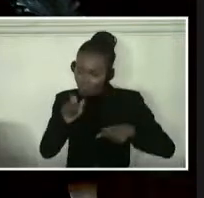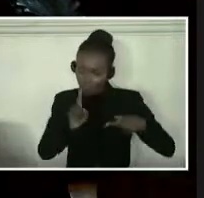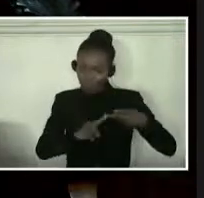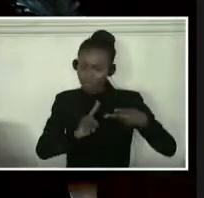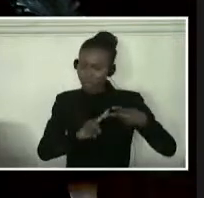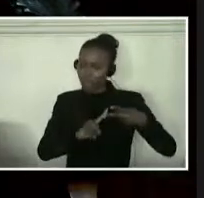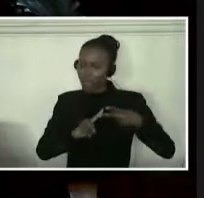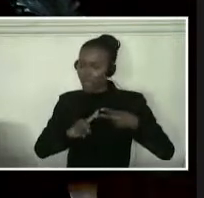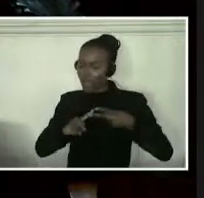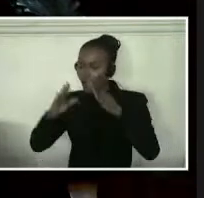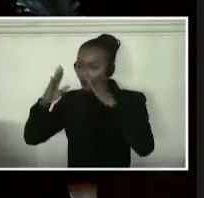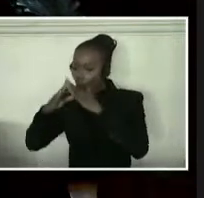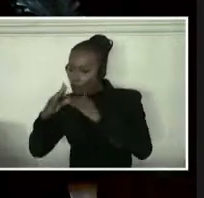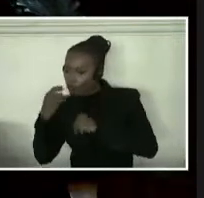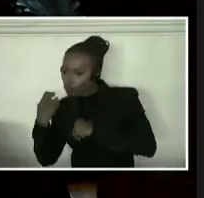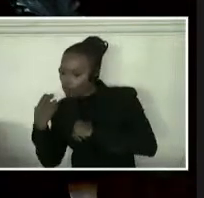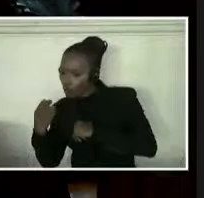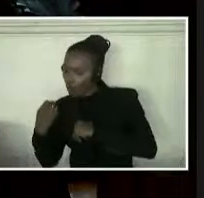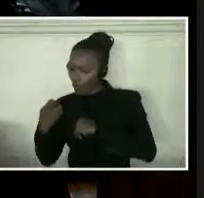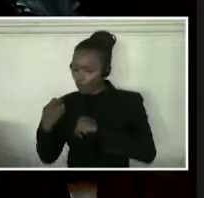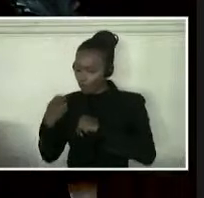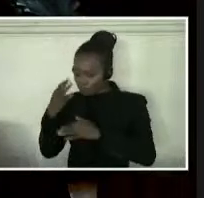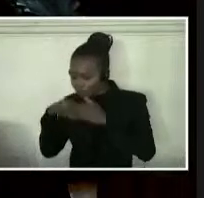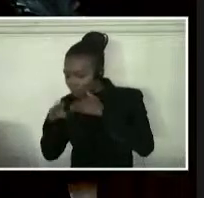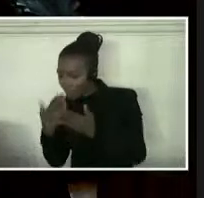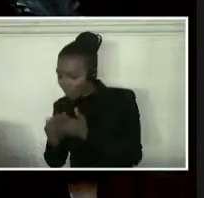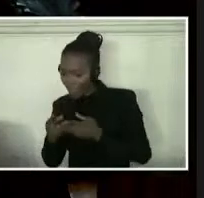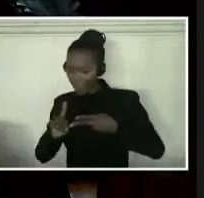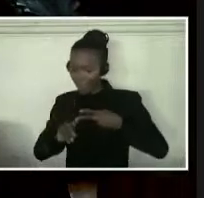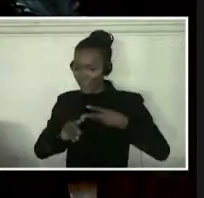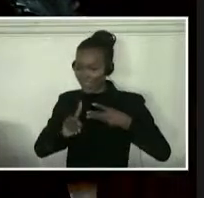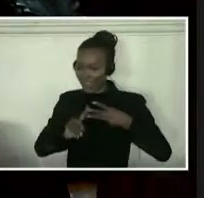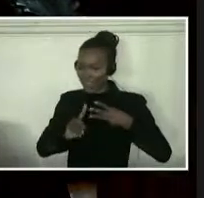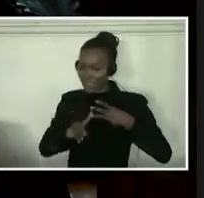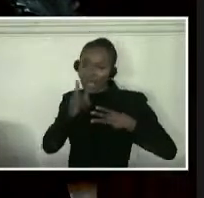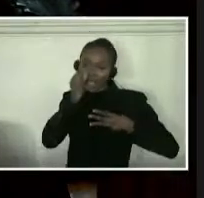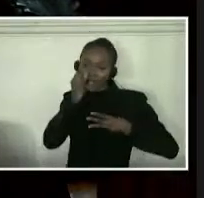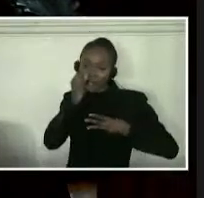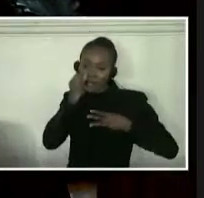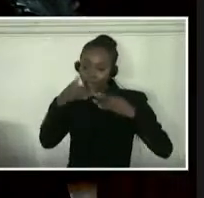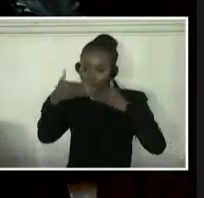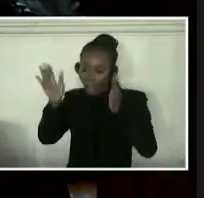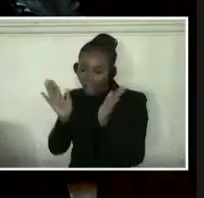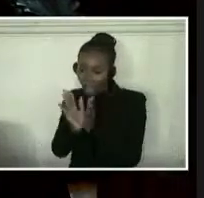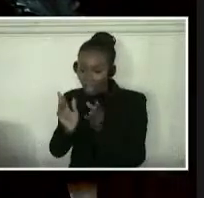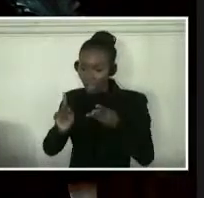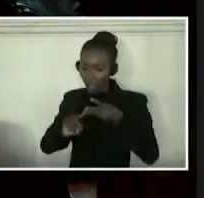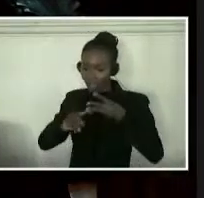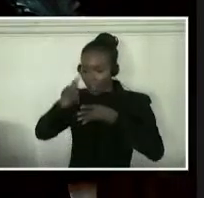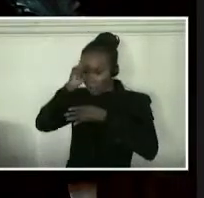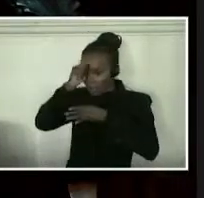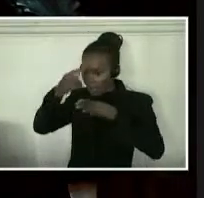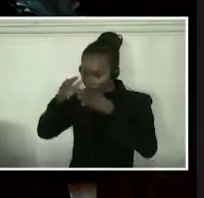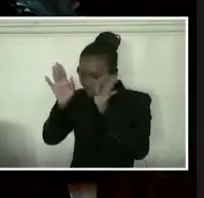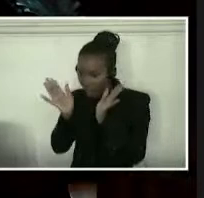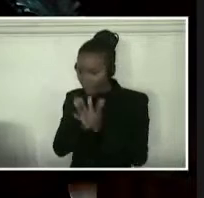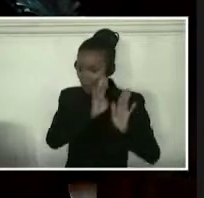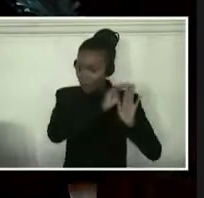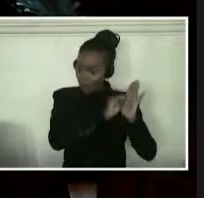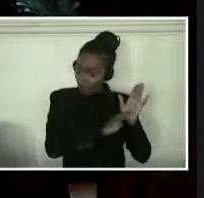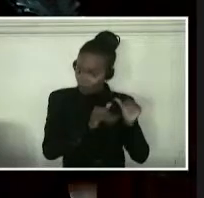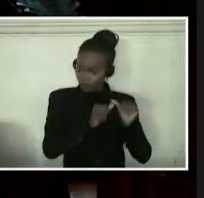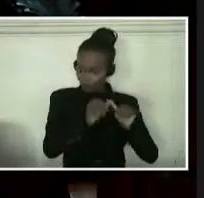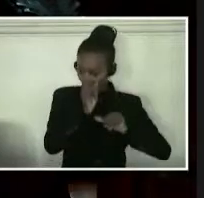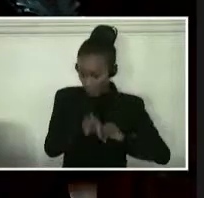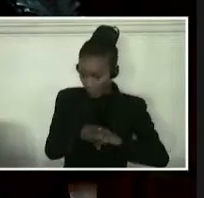which is our daughter talk program kosovo spy summer daughter etc and primary healthcare approach is cost effective in the